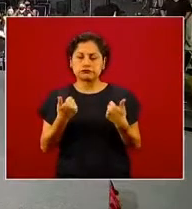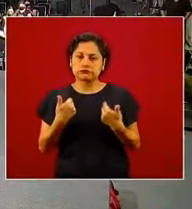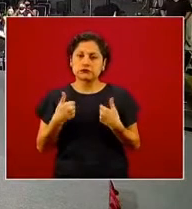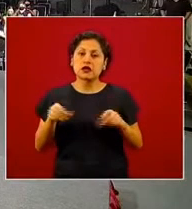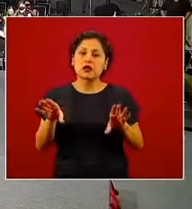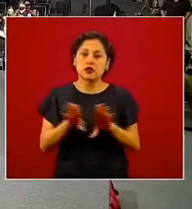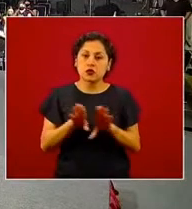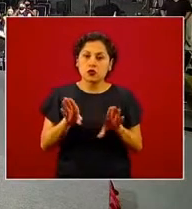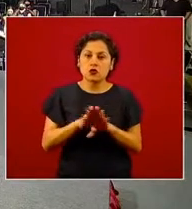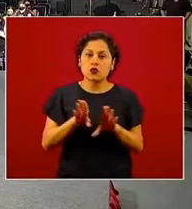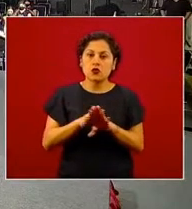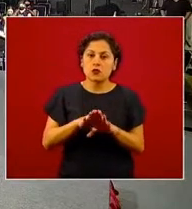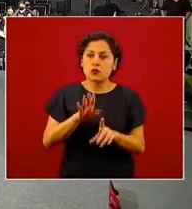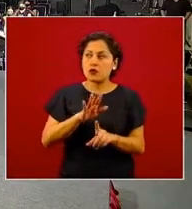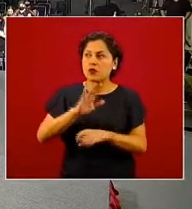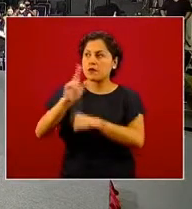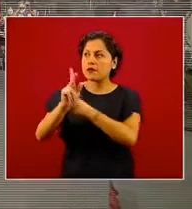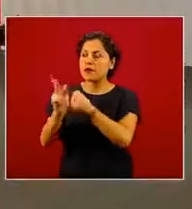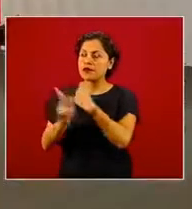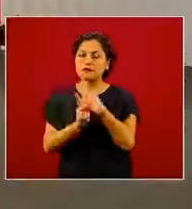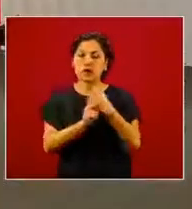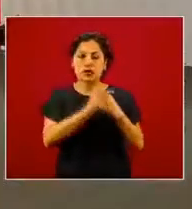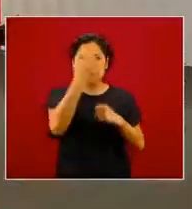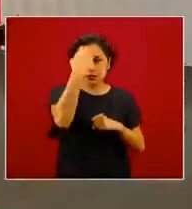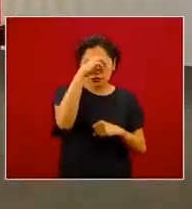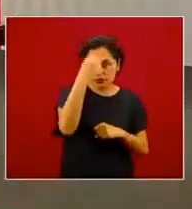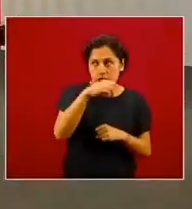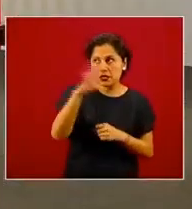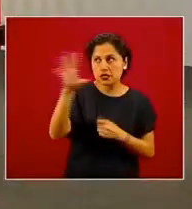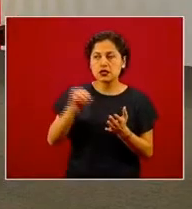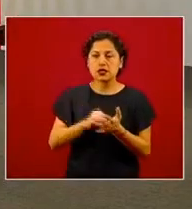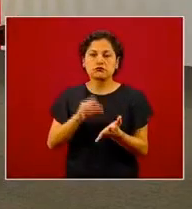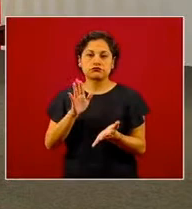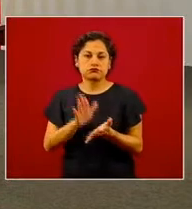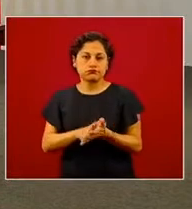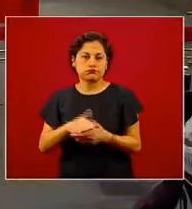these issues and learning from the experiences of each country.